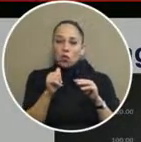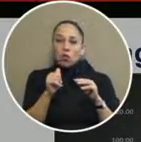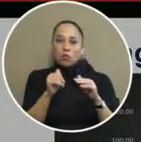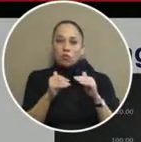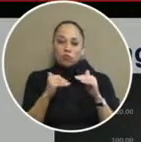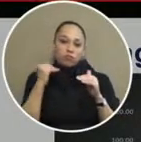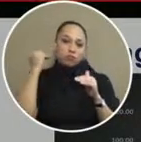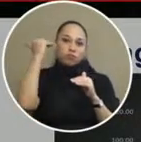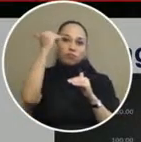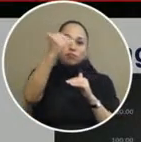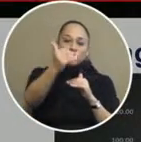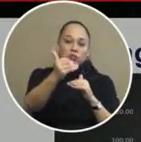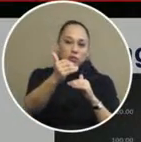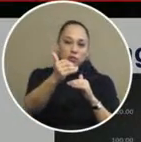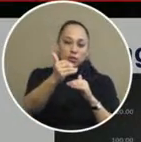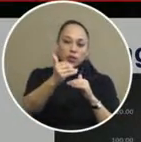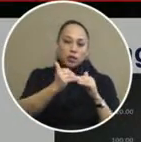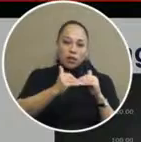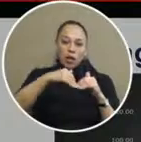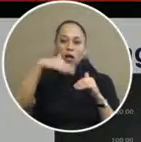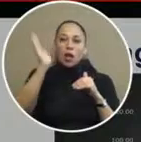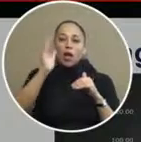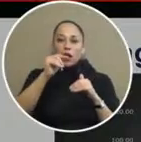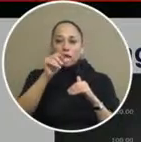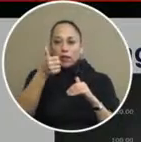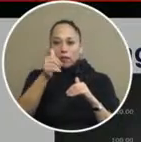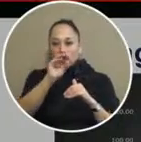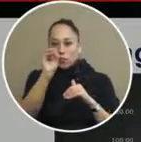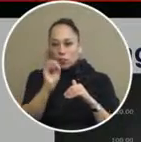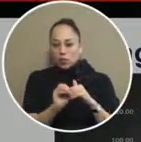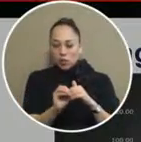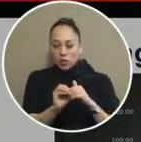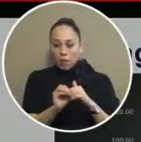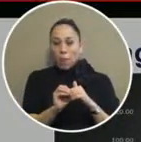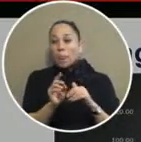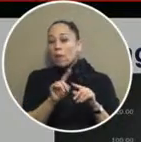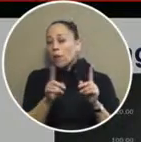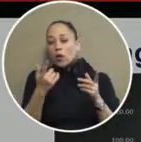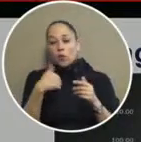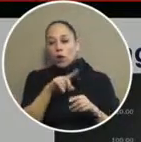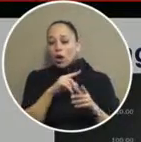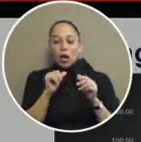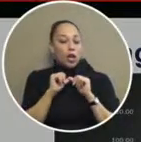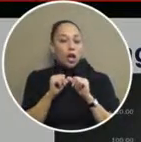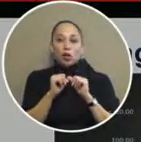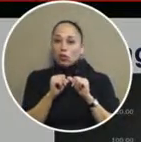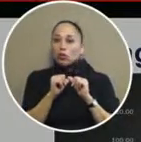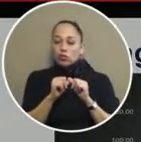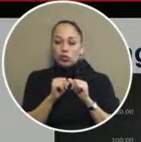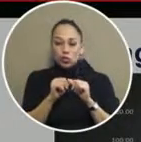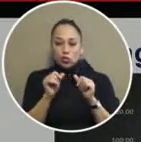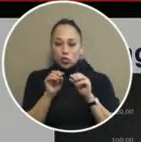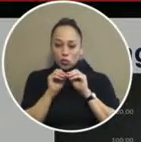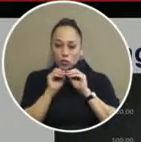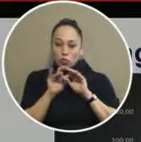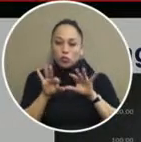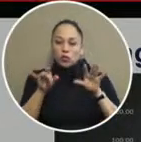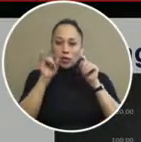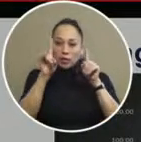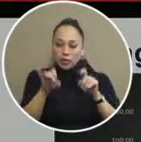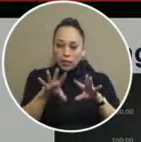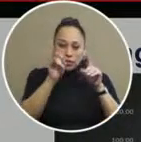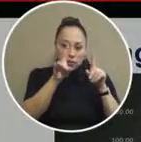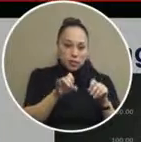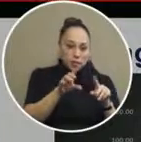that positivity rate going up higher than 10%. We will continue doing widespread testing, but